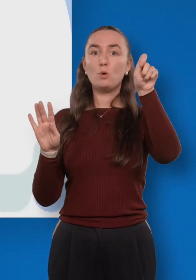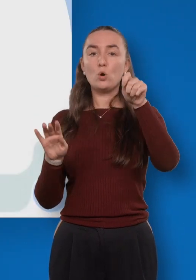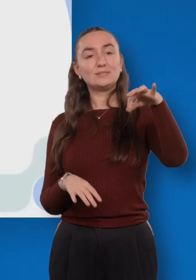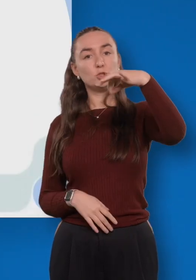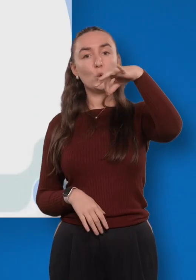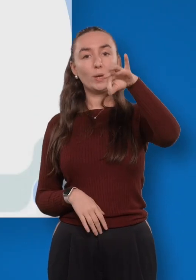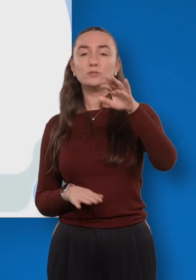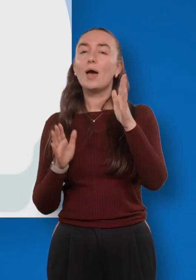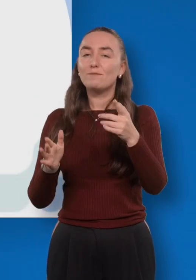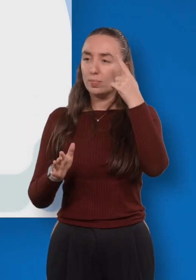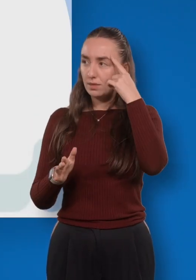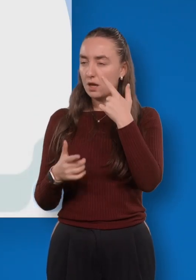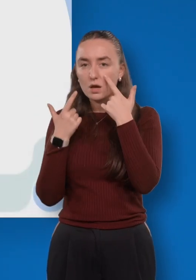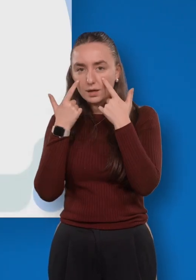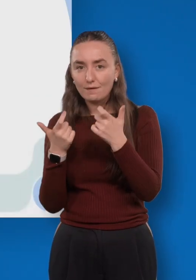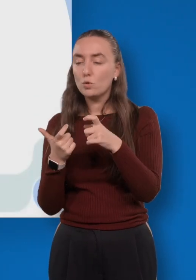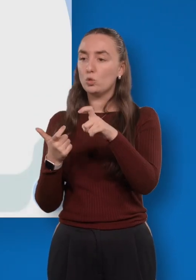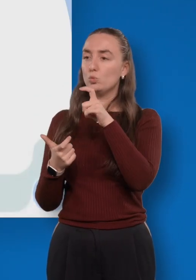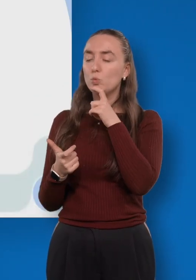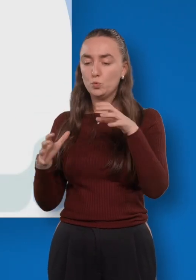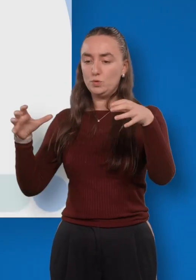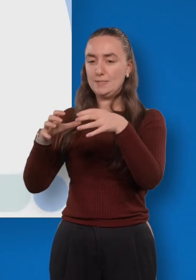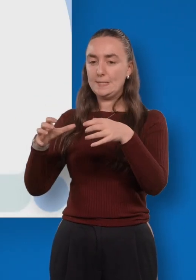that very carefully, about who you're actually thinking about